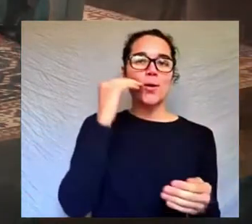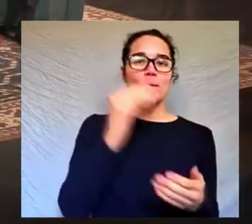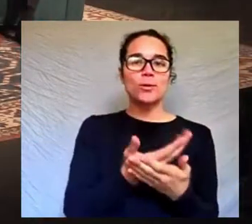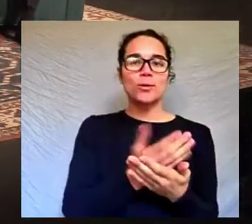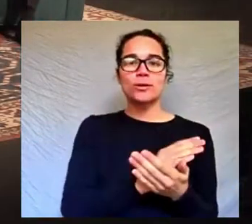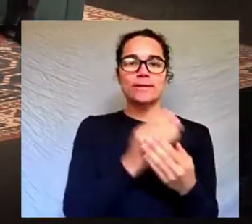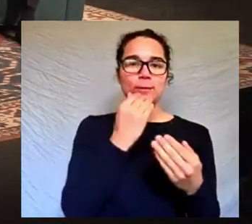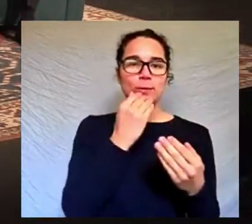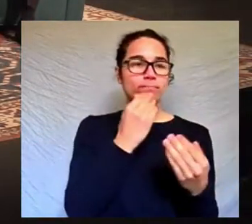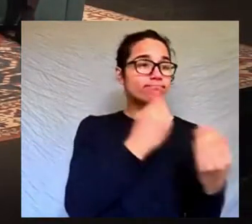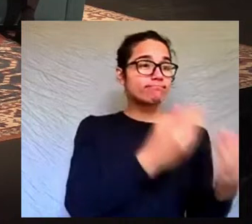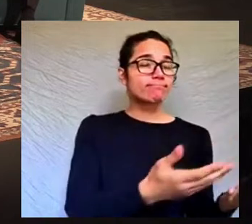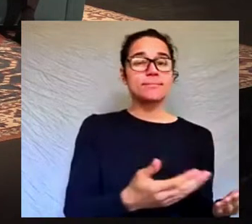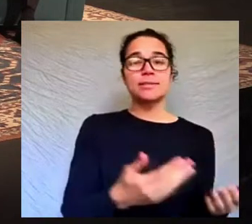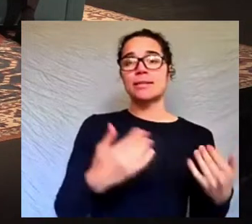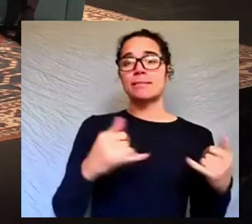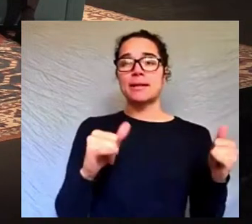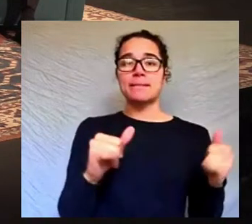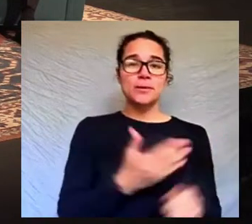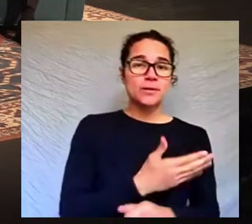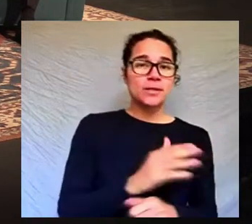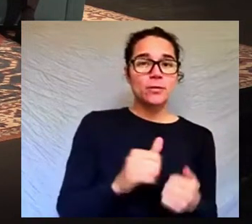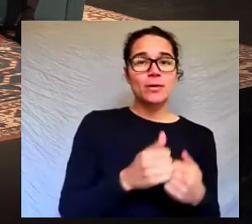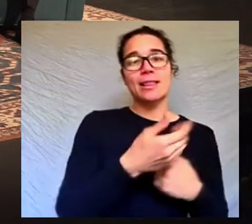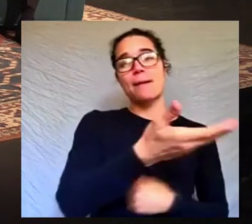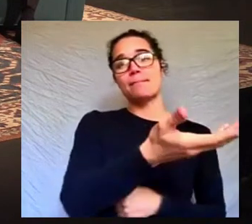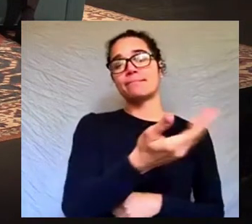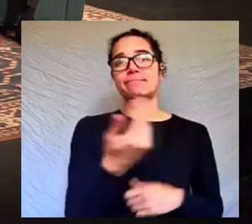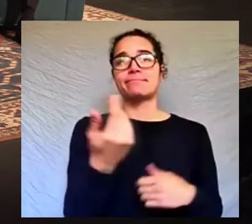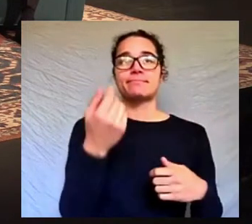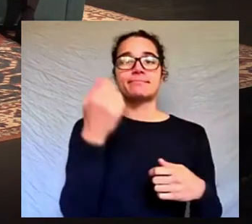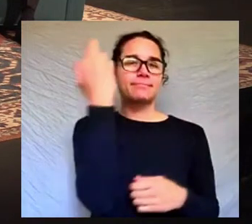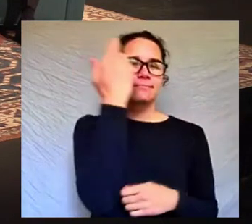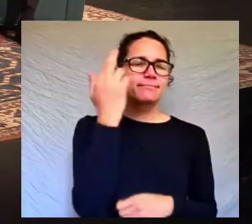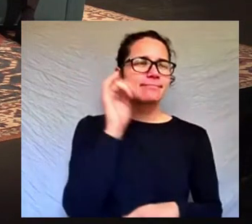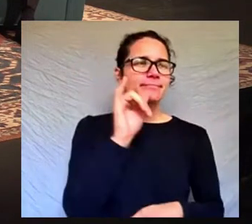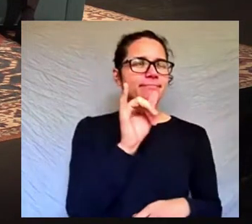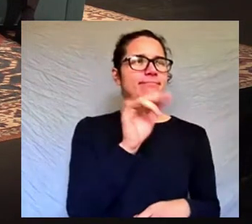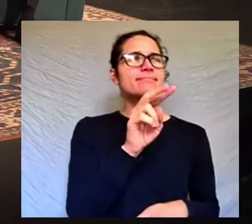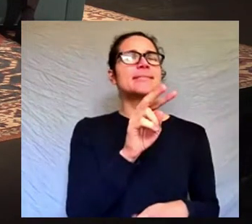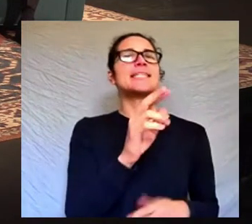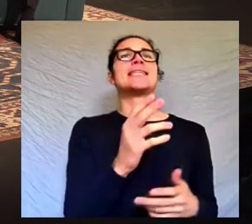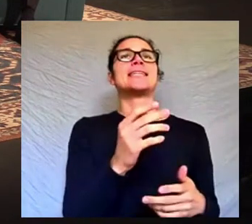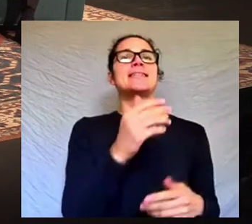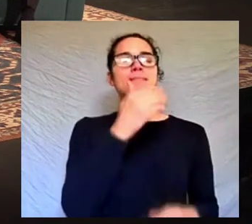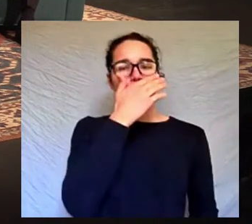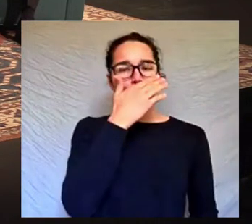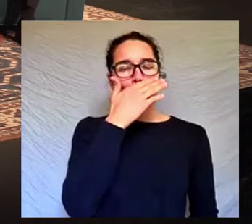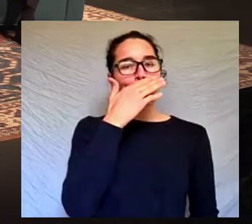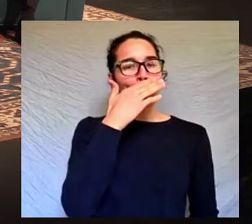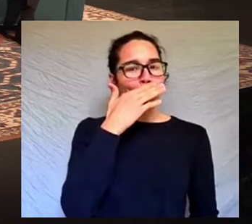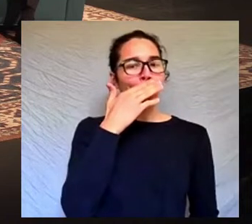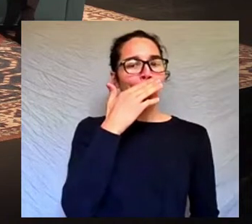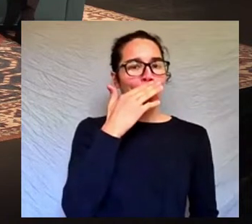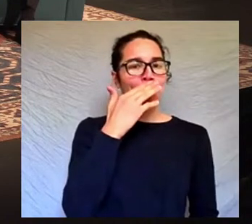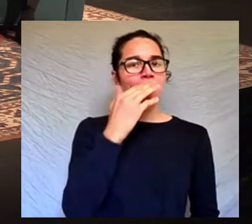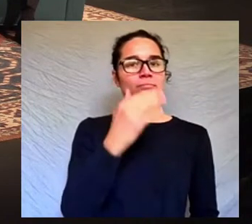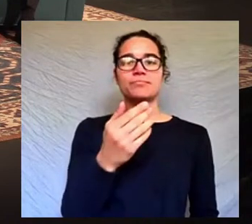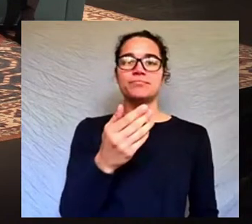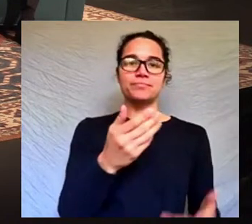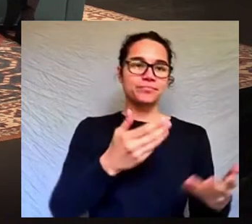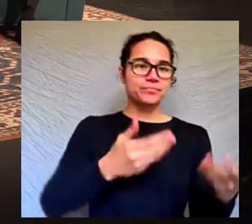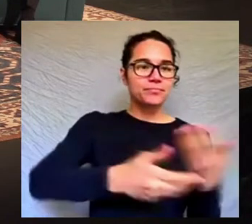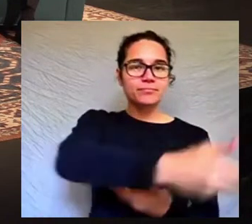and play music with them. And I realized that civic engagement is